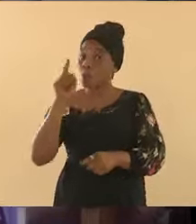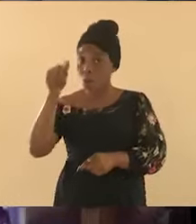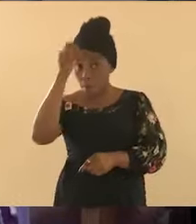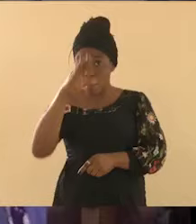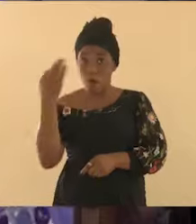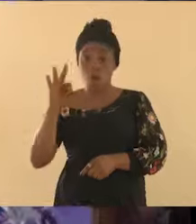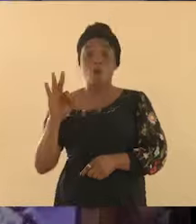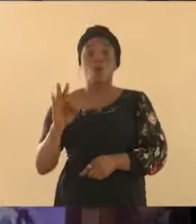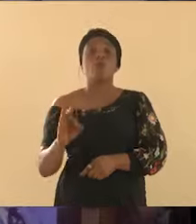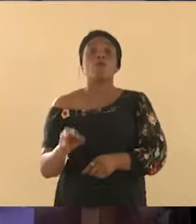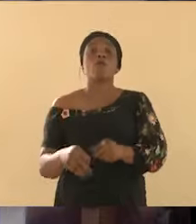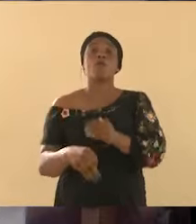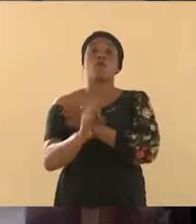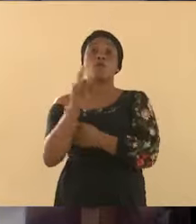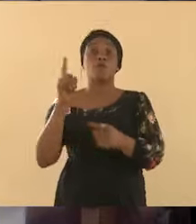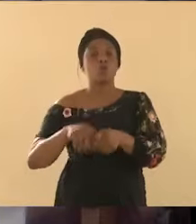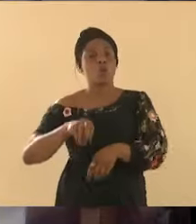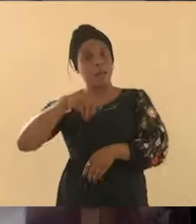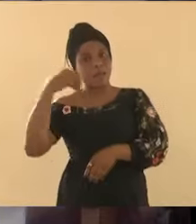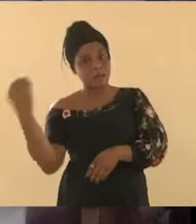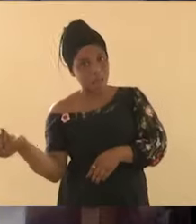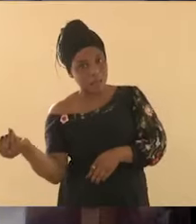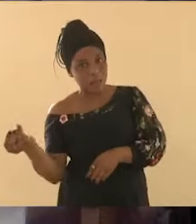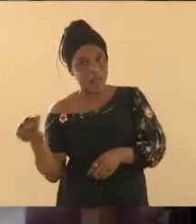Bishop Honor said that in Igbo land,